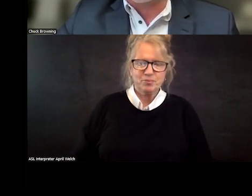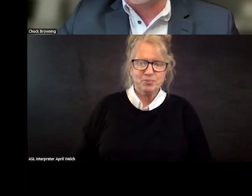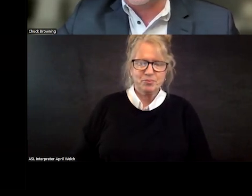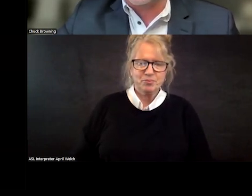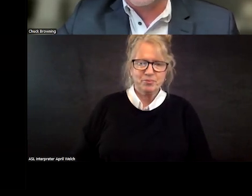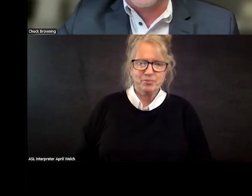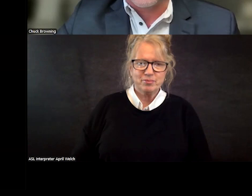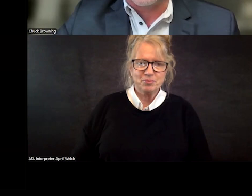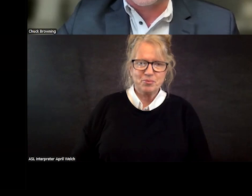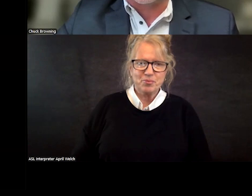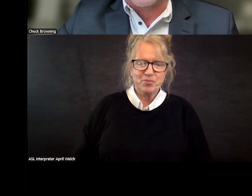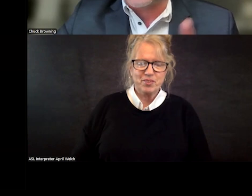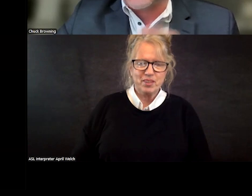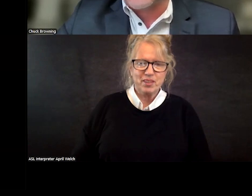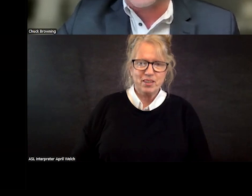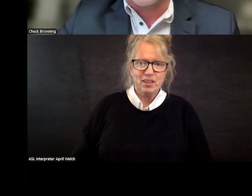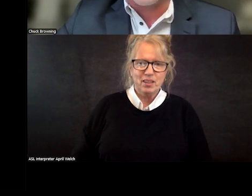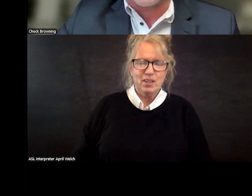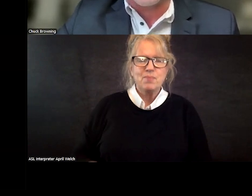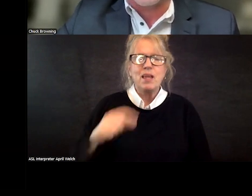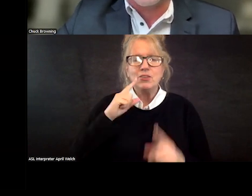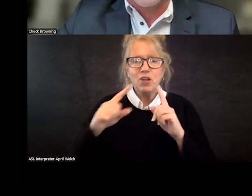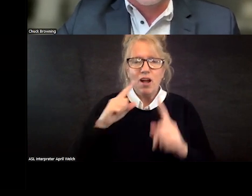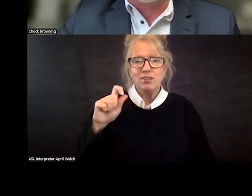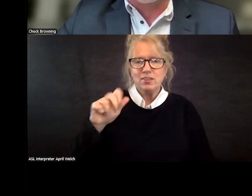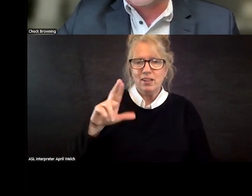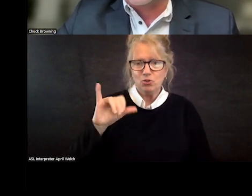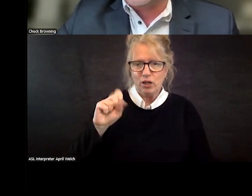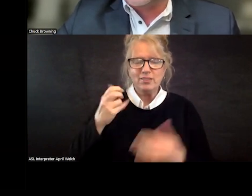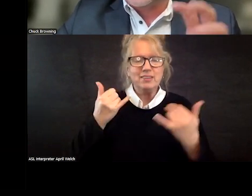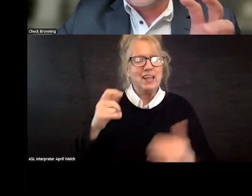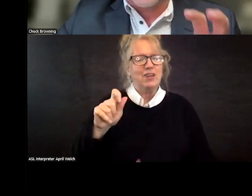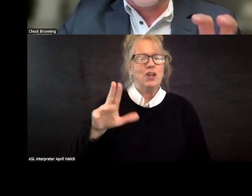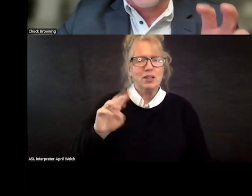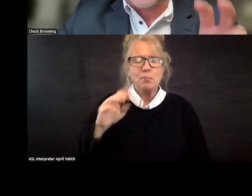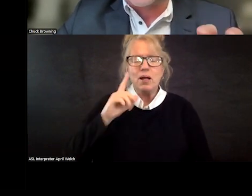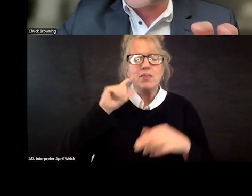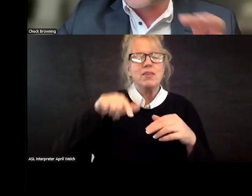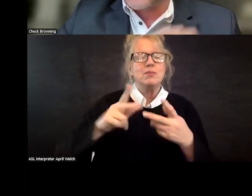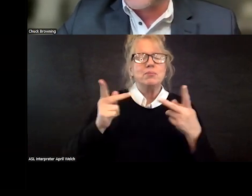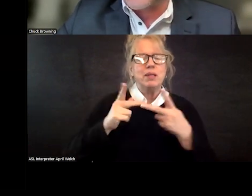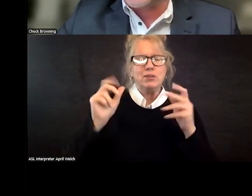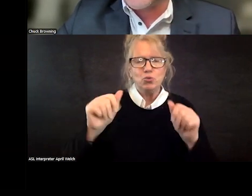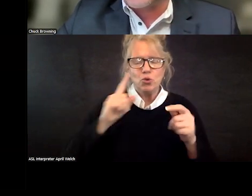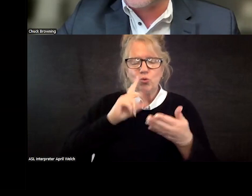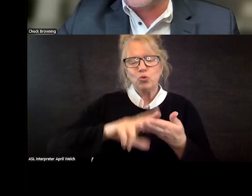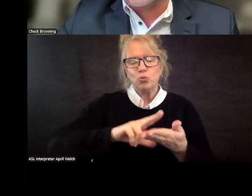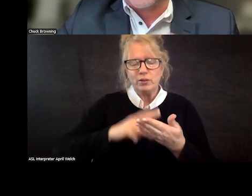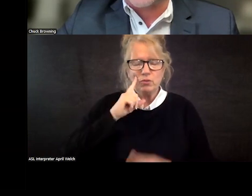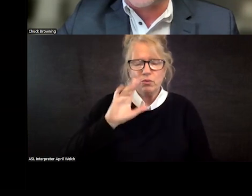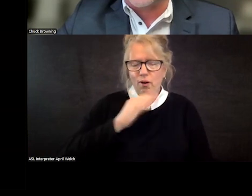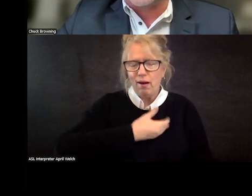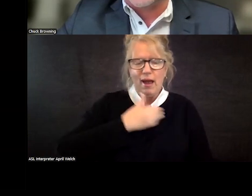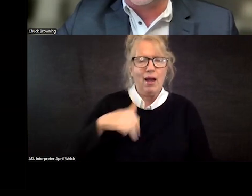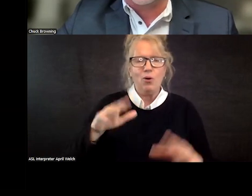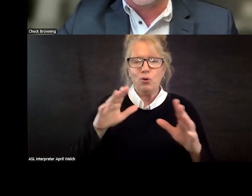So as always, at talk.crisisnow.com is the site where you can go and register for our Crisis Jam. Remember, you